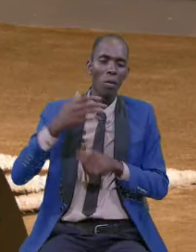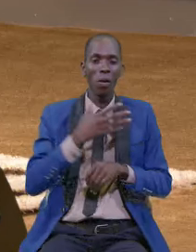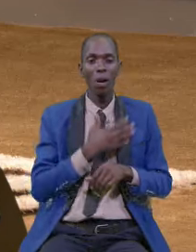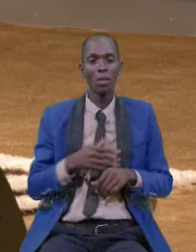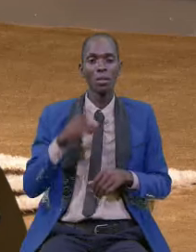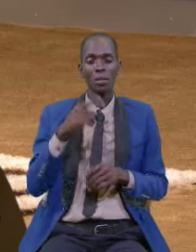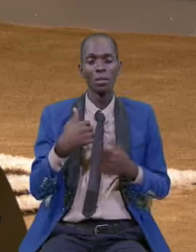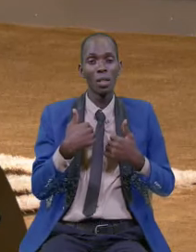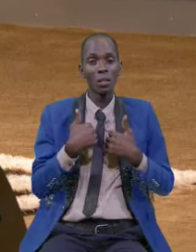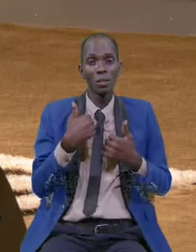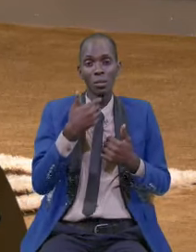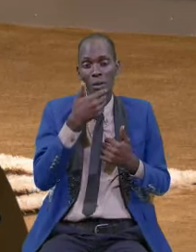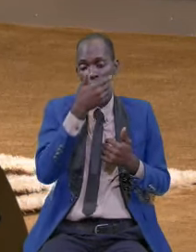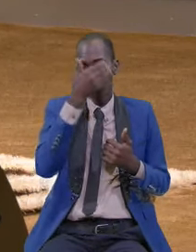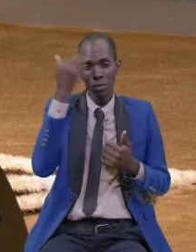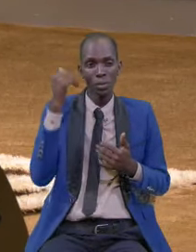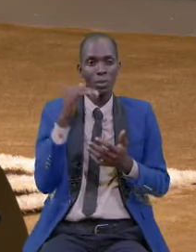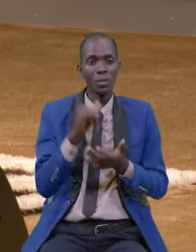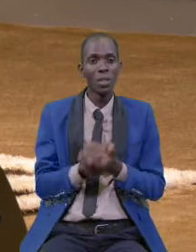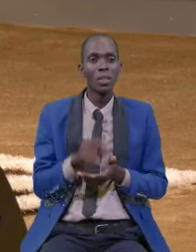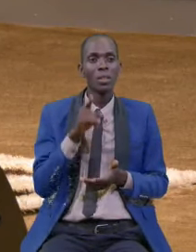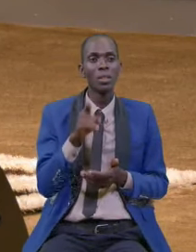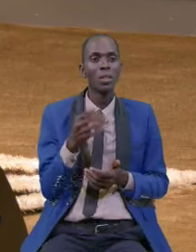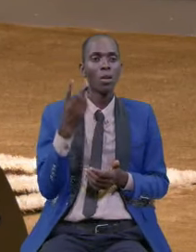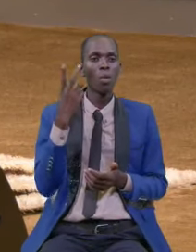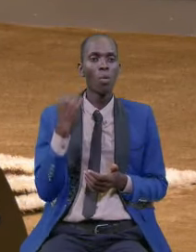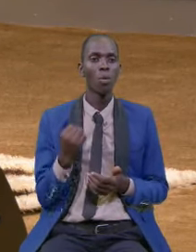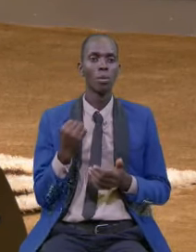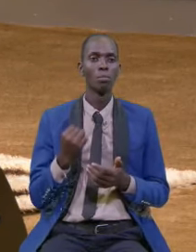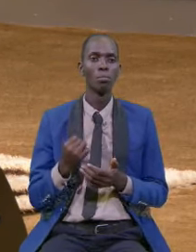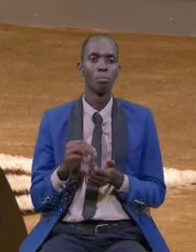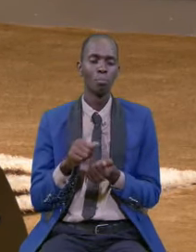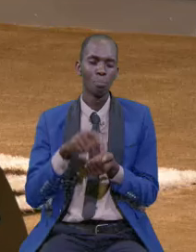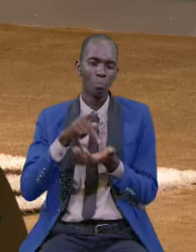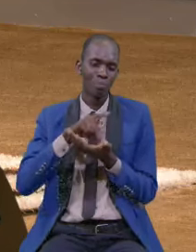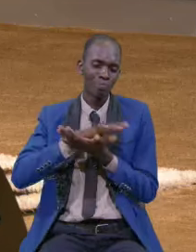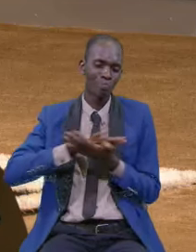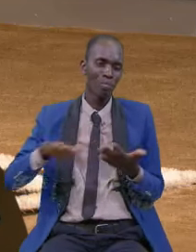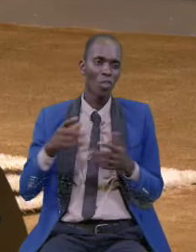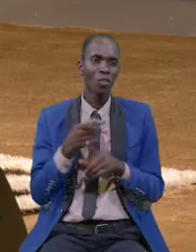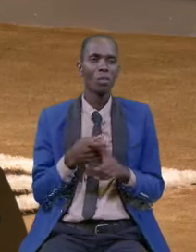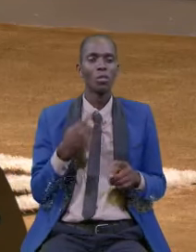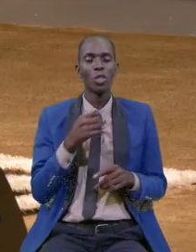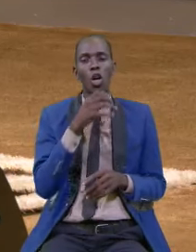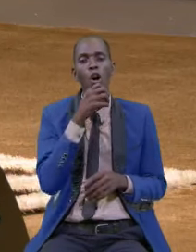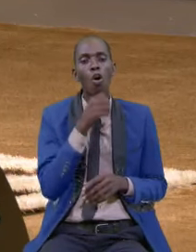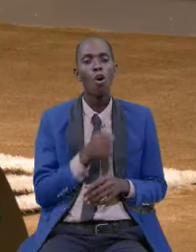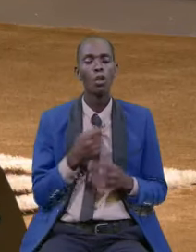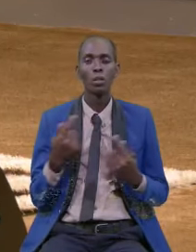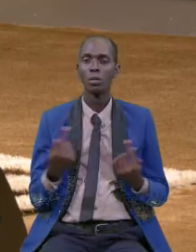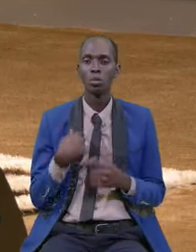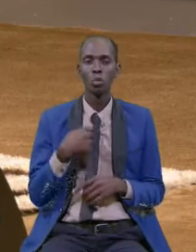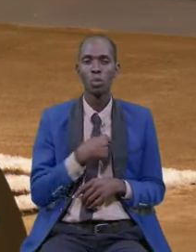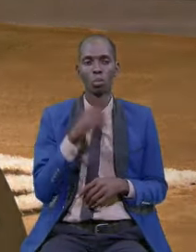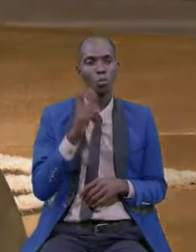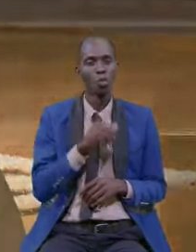he was purged from his old sins. We shouldn't be forgetful.